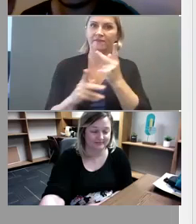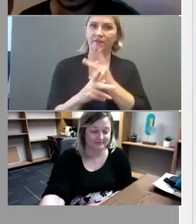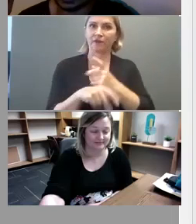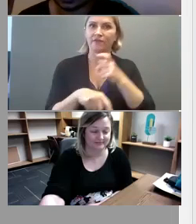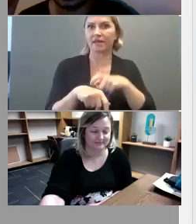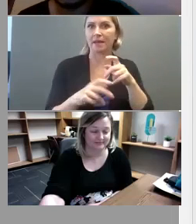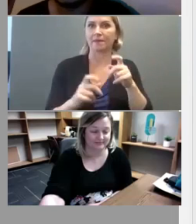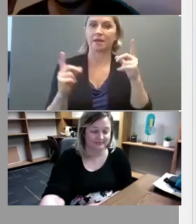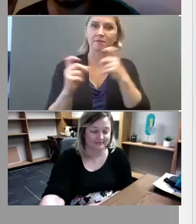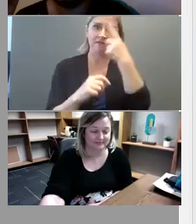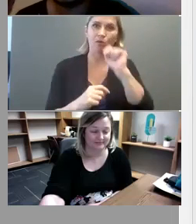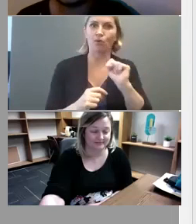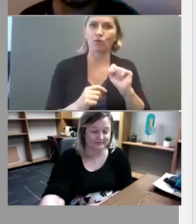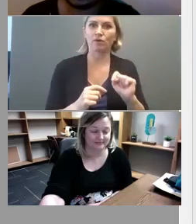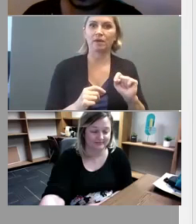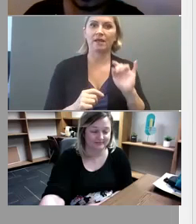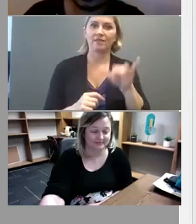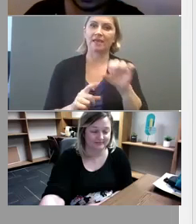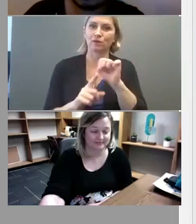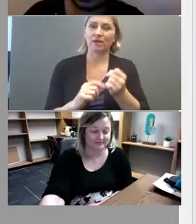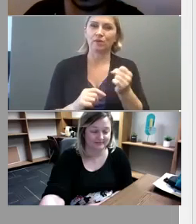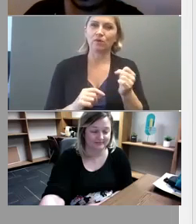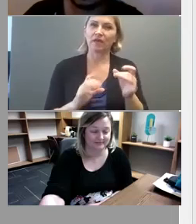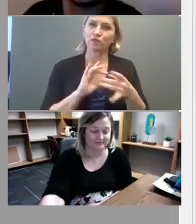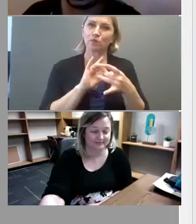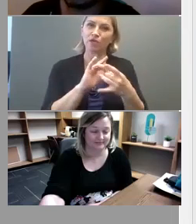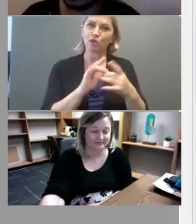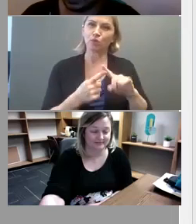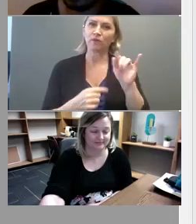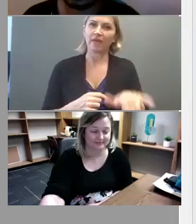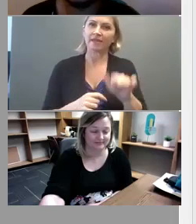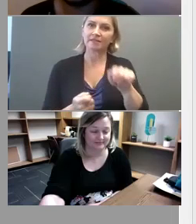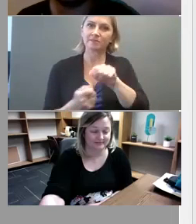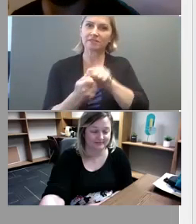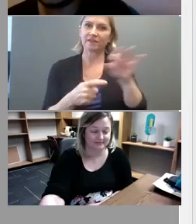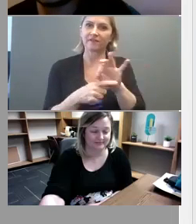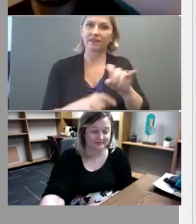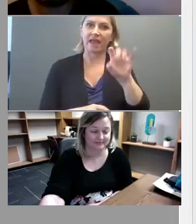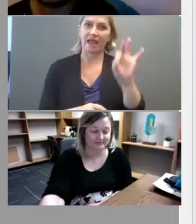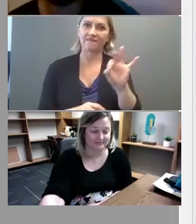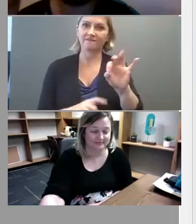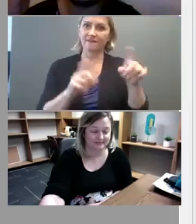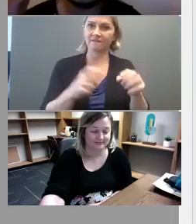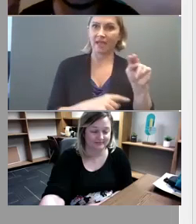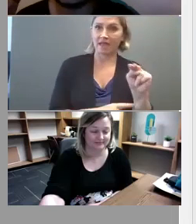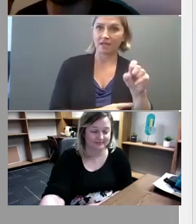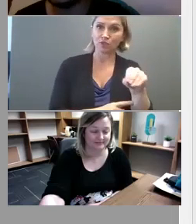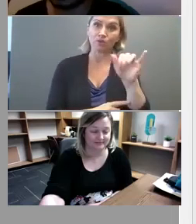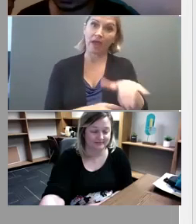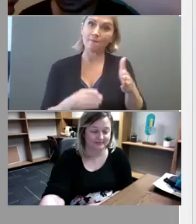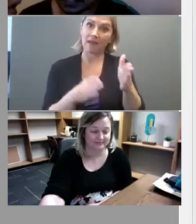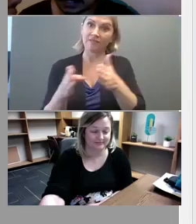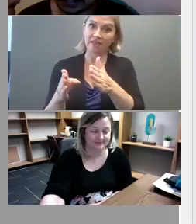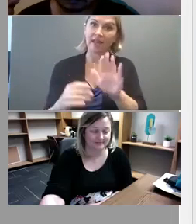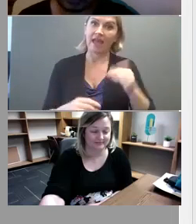particular recurrence relation with respect to this particular function f of n. So this method basically has